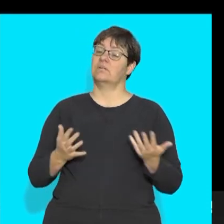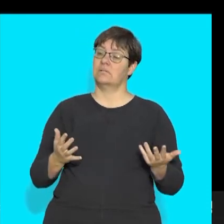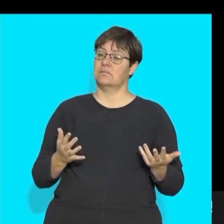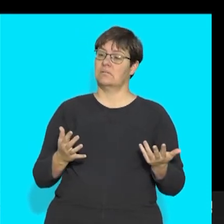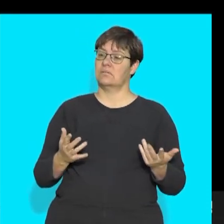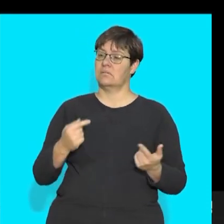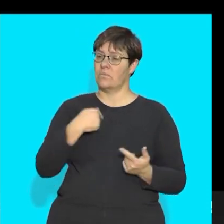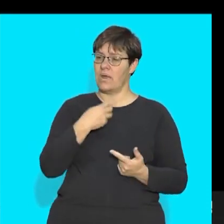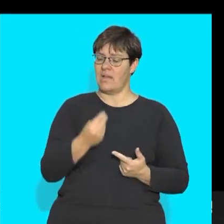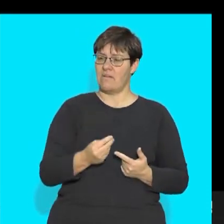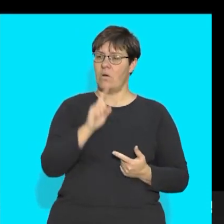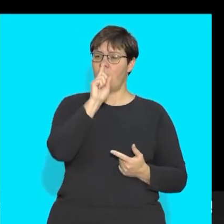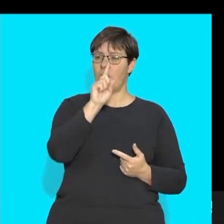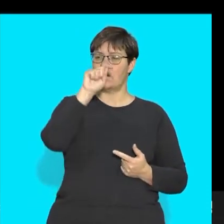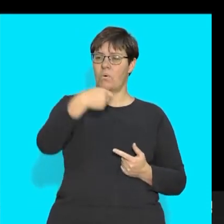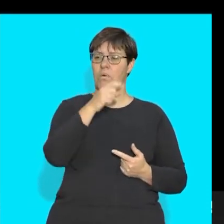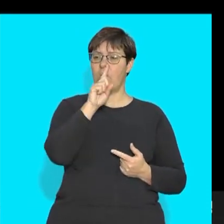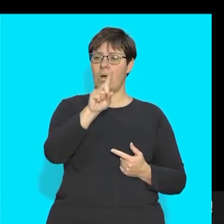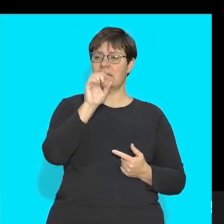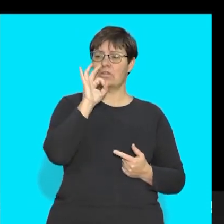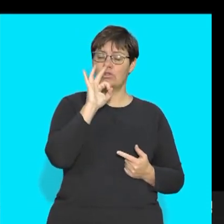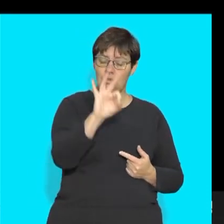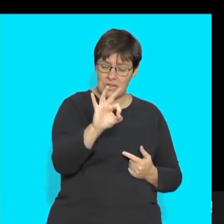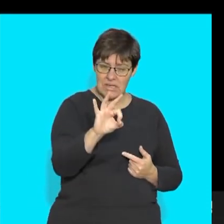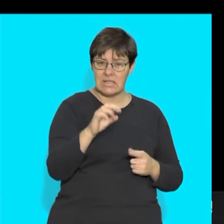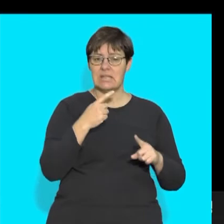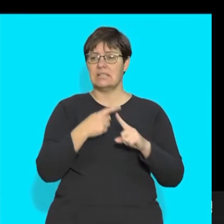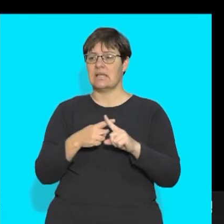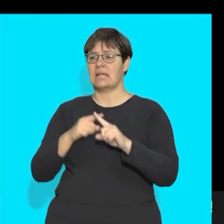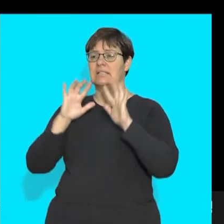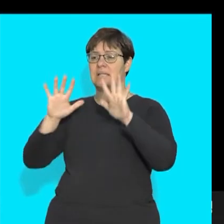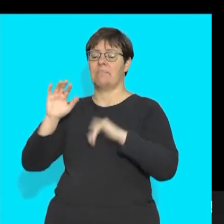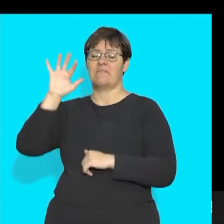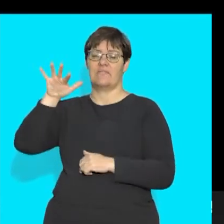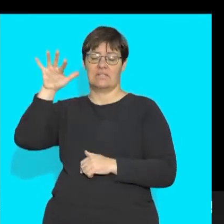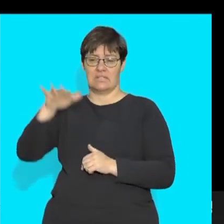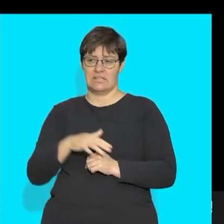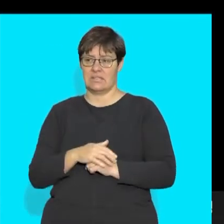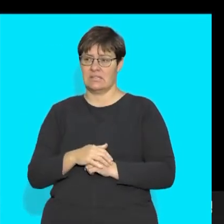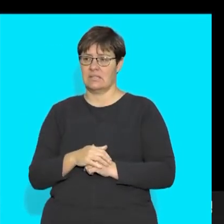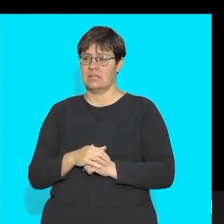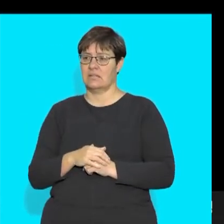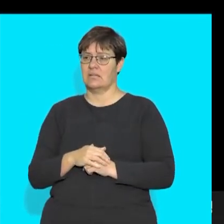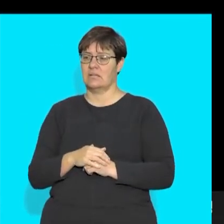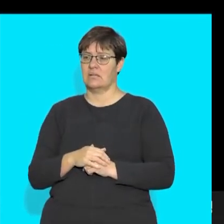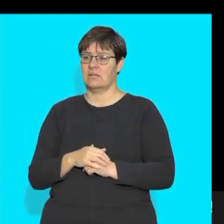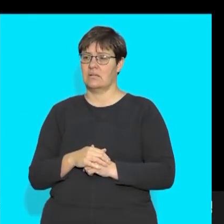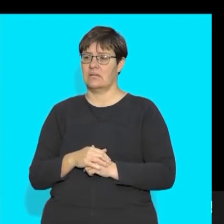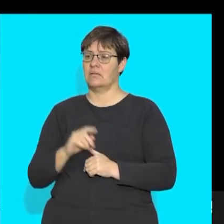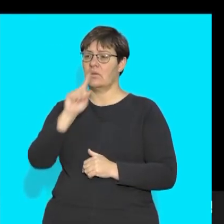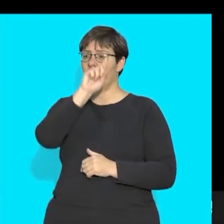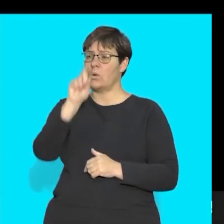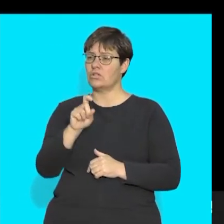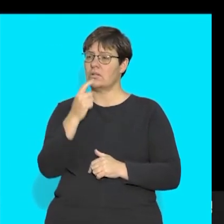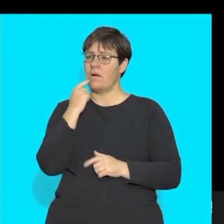And look what we get. We get 1,13 times 10 to the 15. The question was